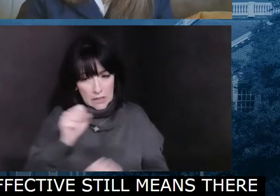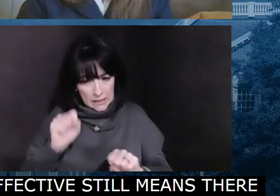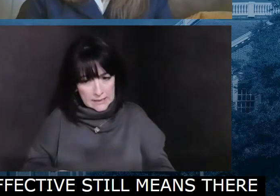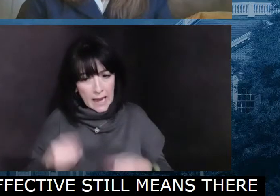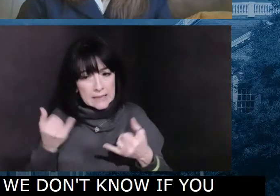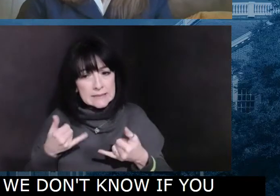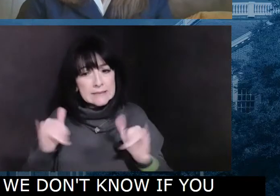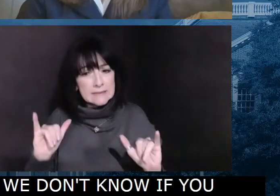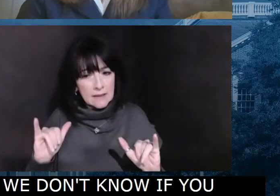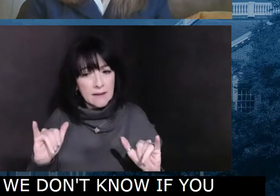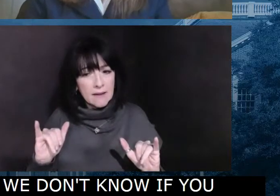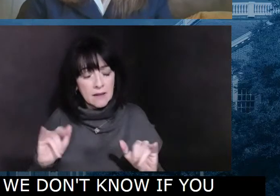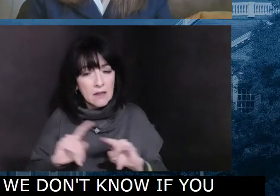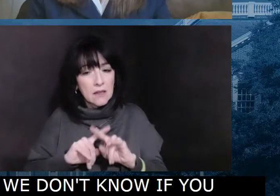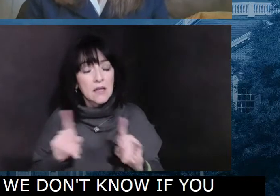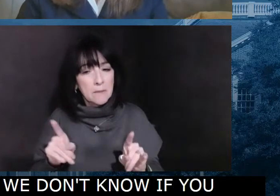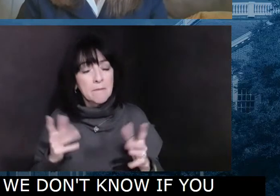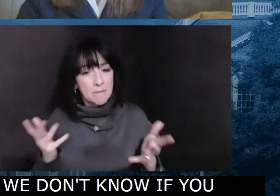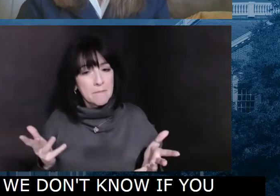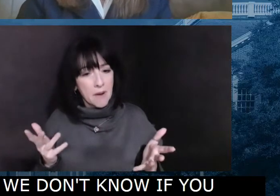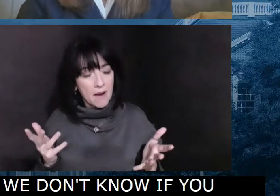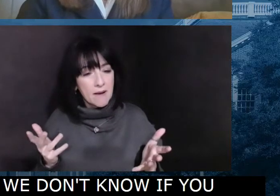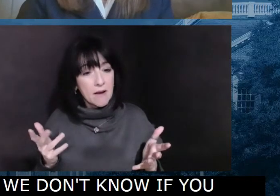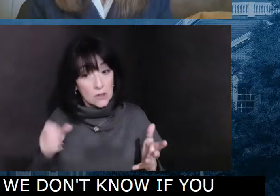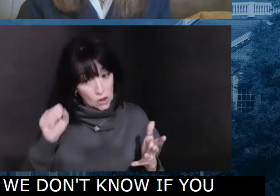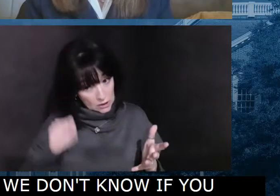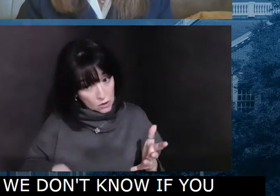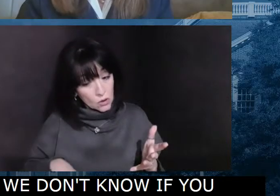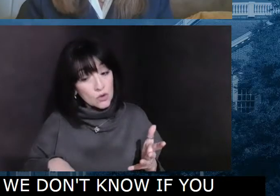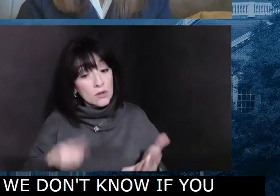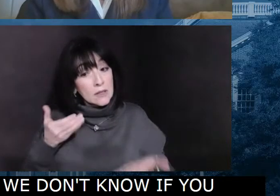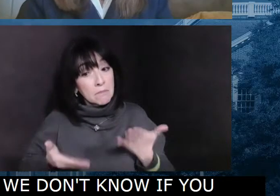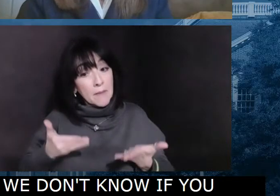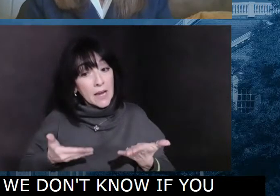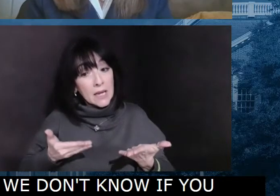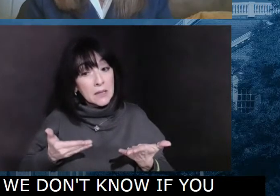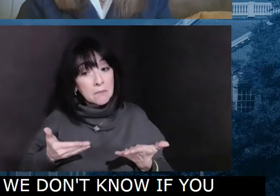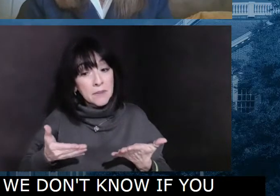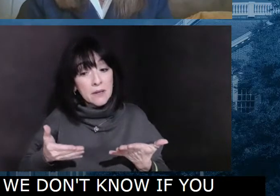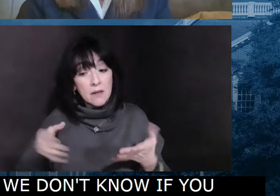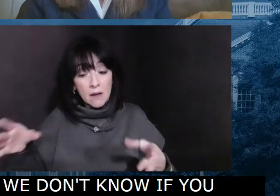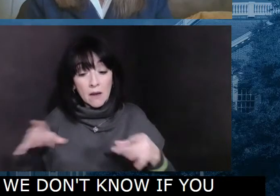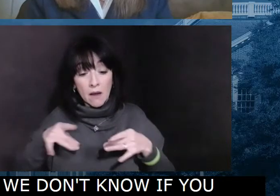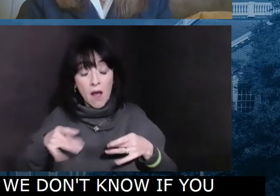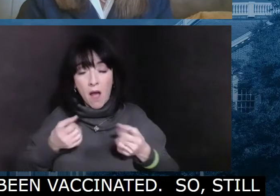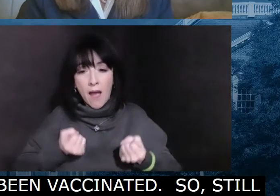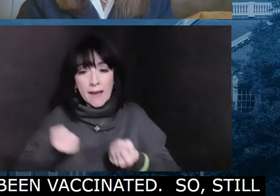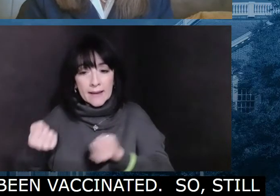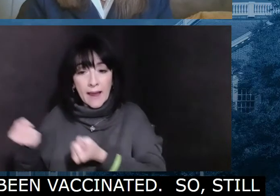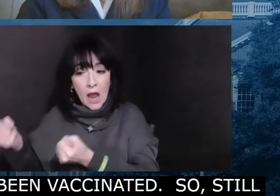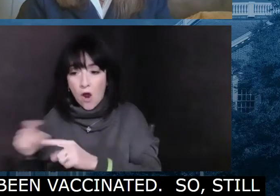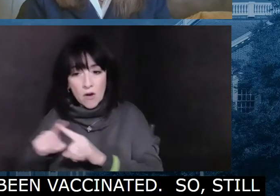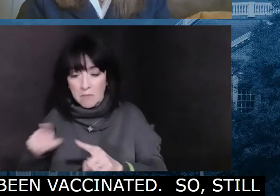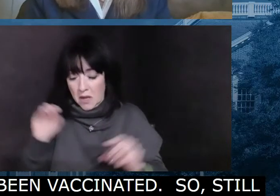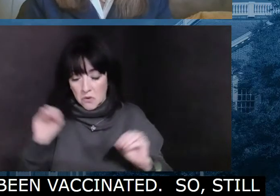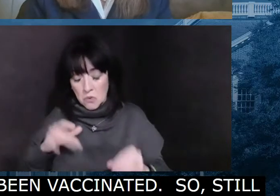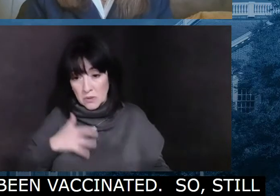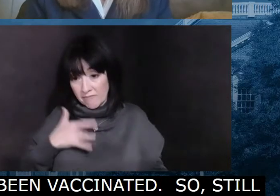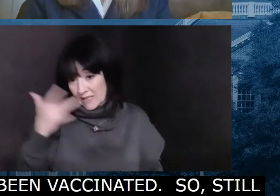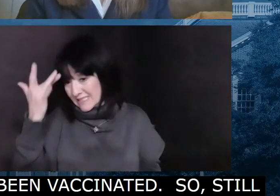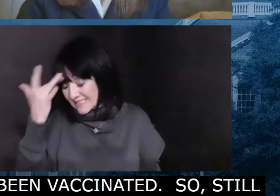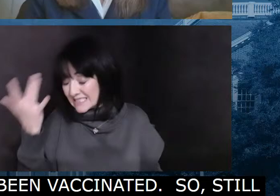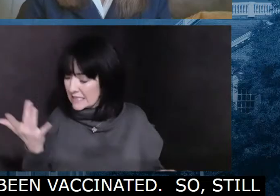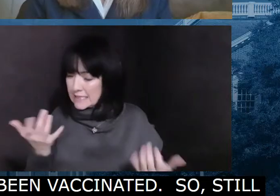still more information that we need to gain. But at this time, we still have to continue with these mitigation strategies.